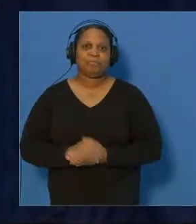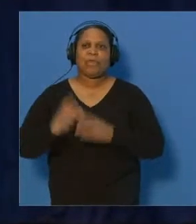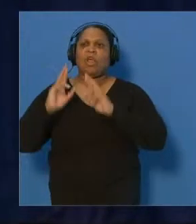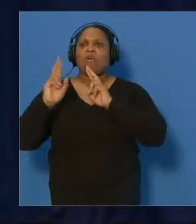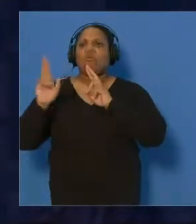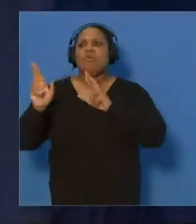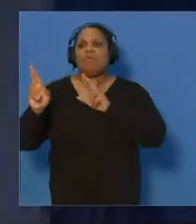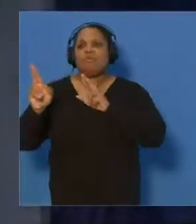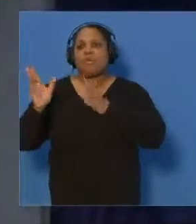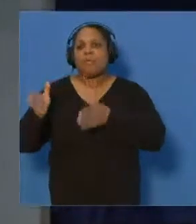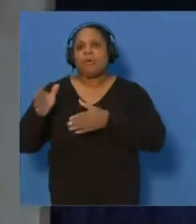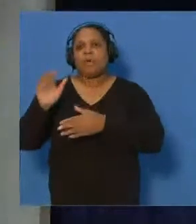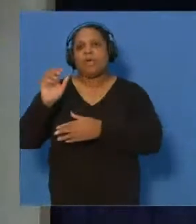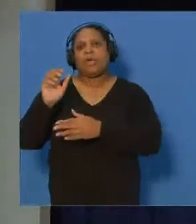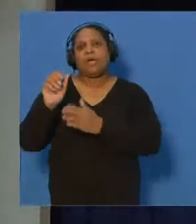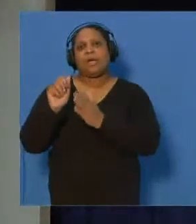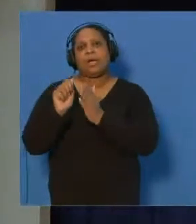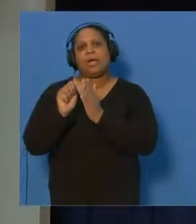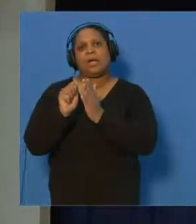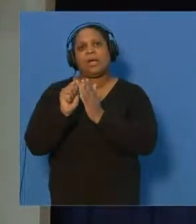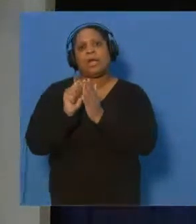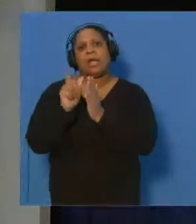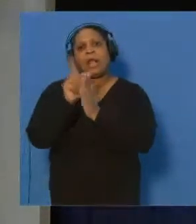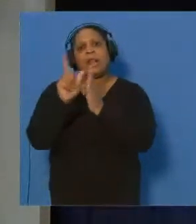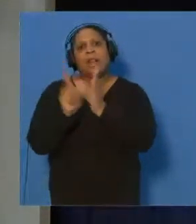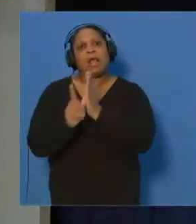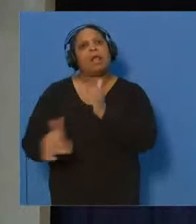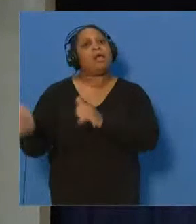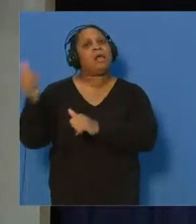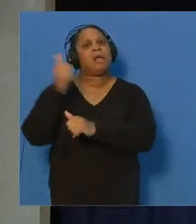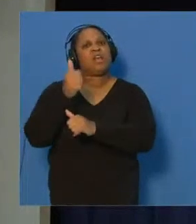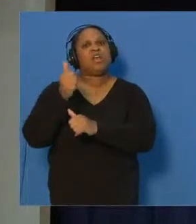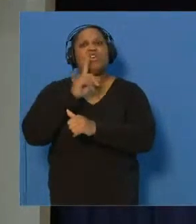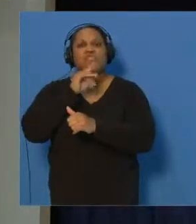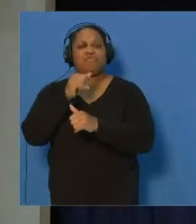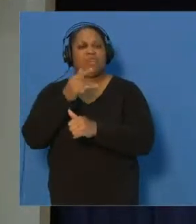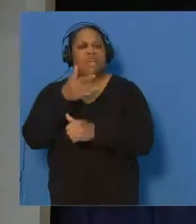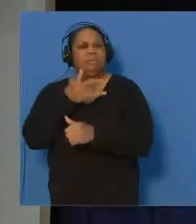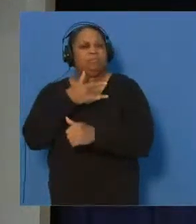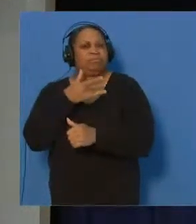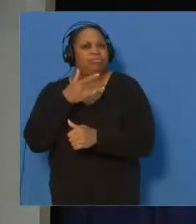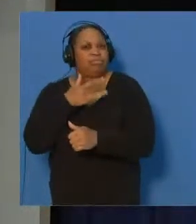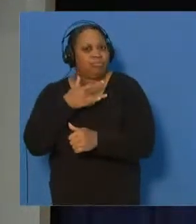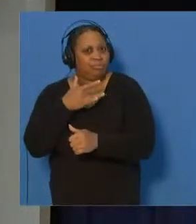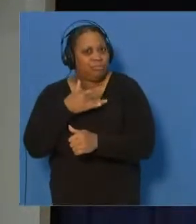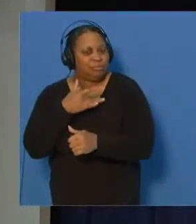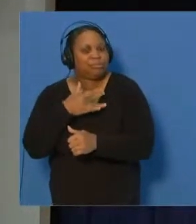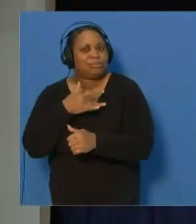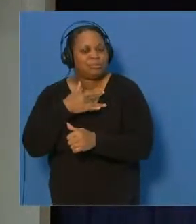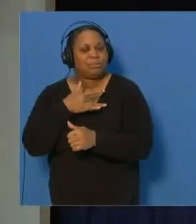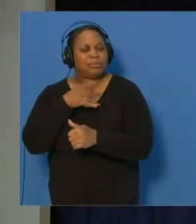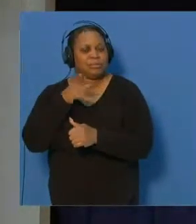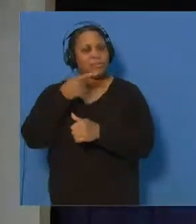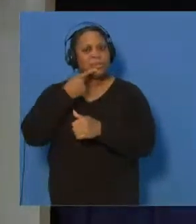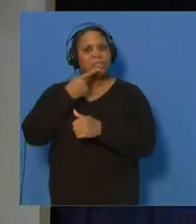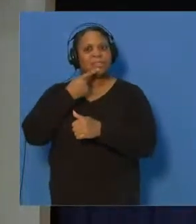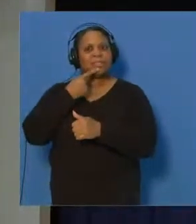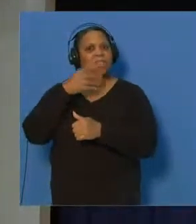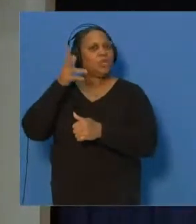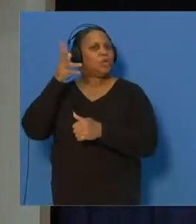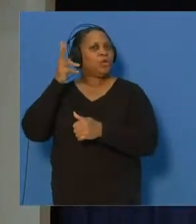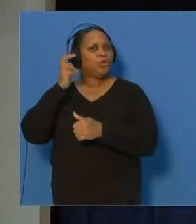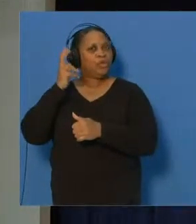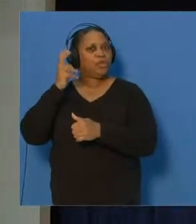AG, what you were saying just now really pulled at my heartstrings. I'm going to scrap one of my questions and move over to you. Are you hearing